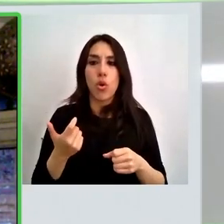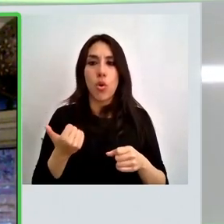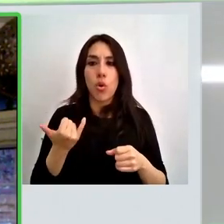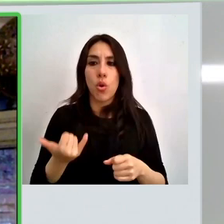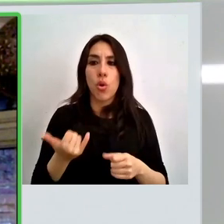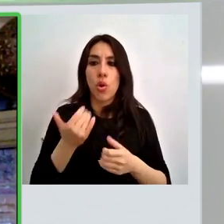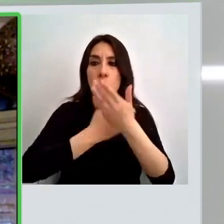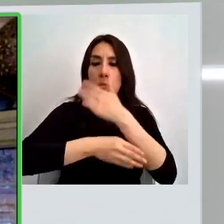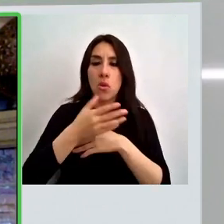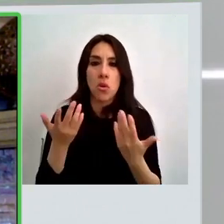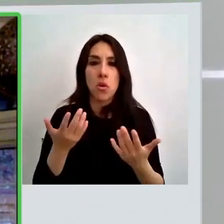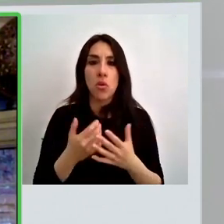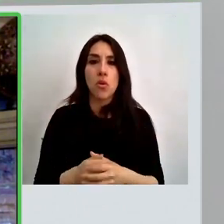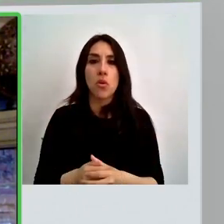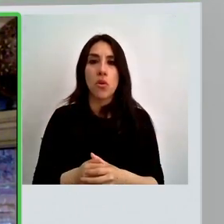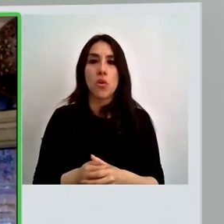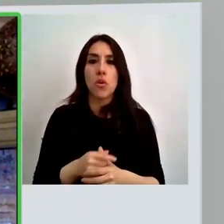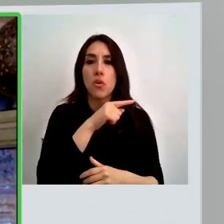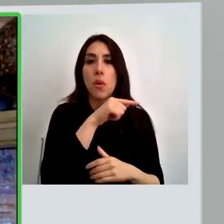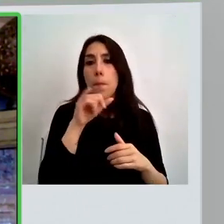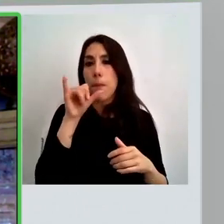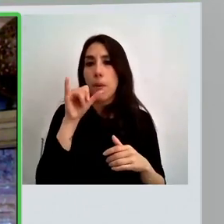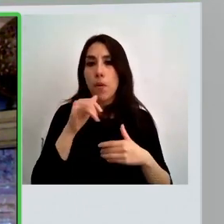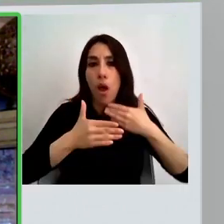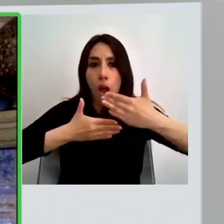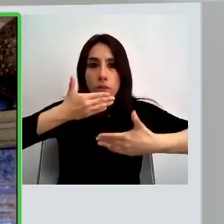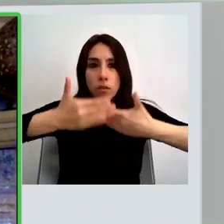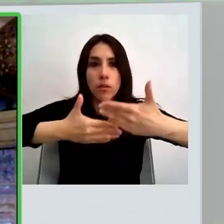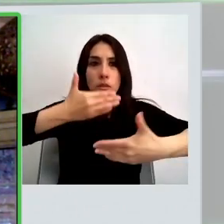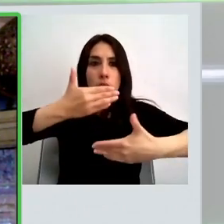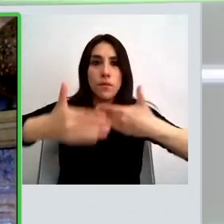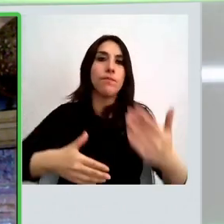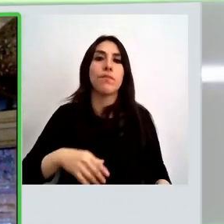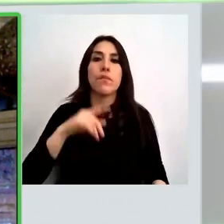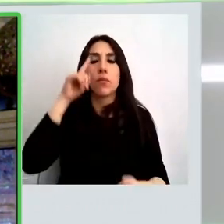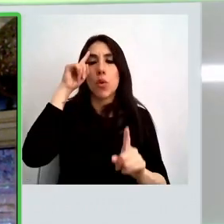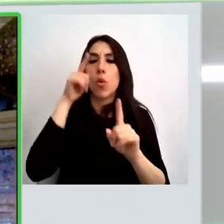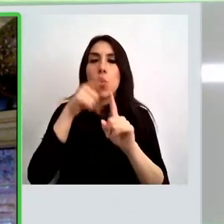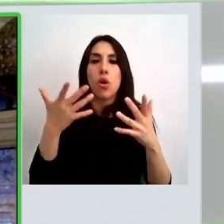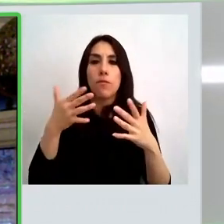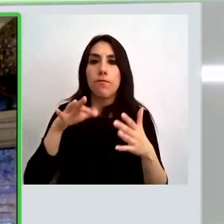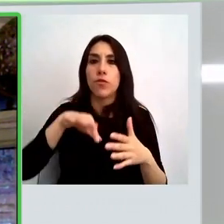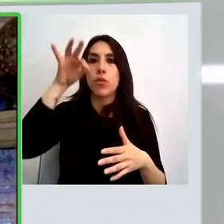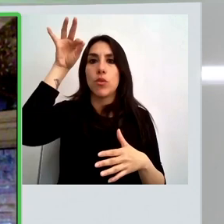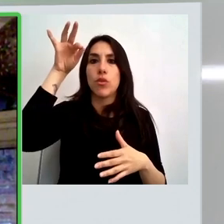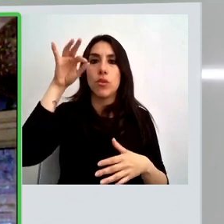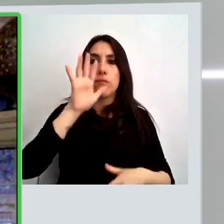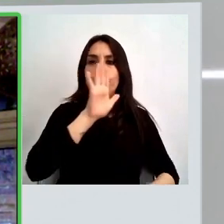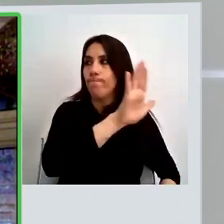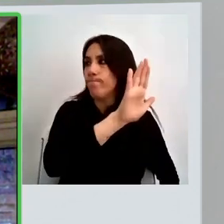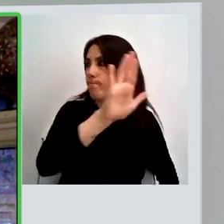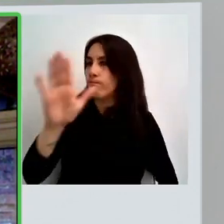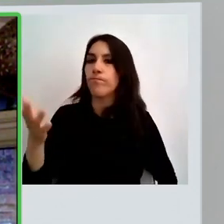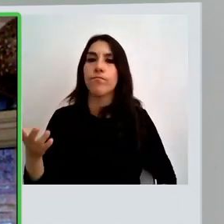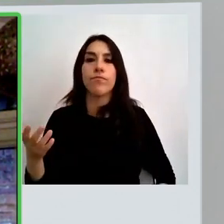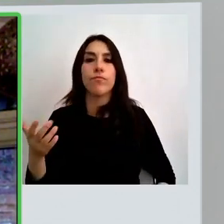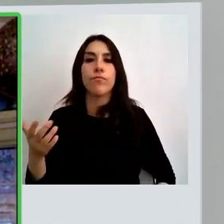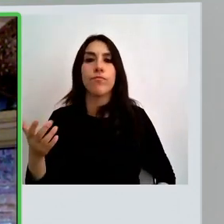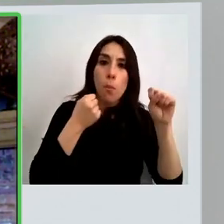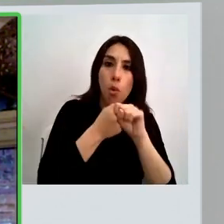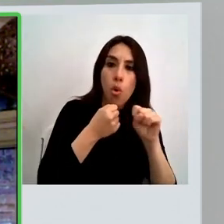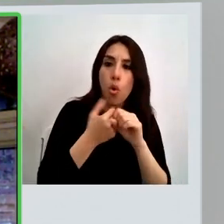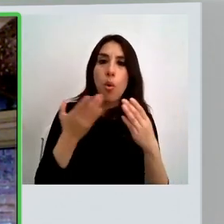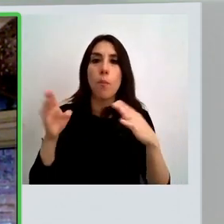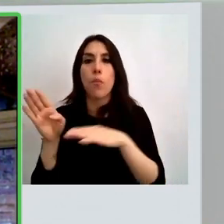and choose to really support their organizations to learn directly from their own